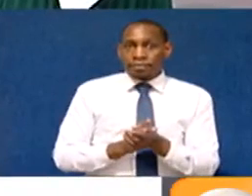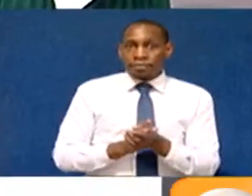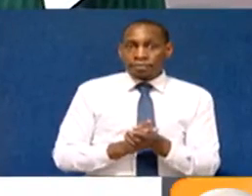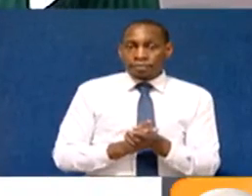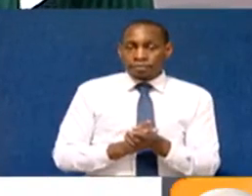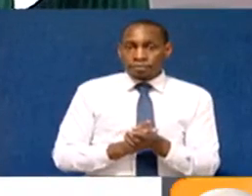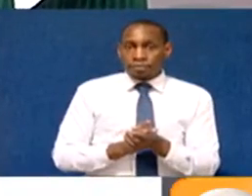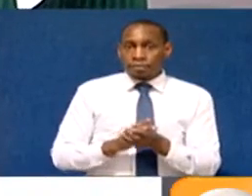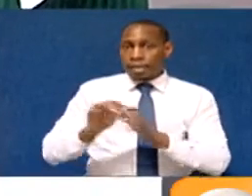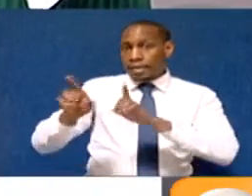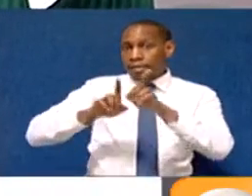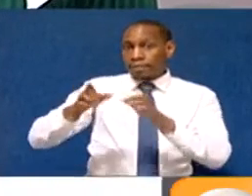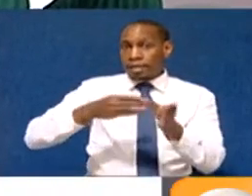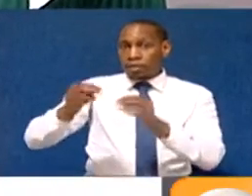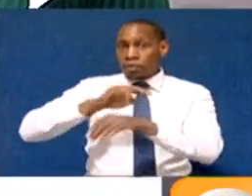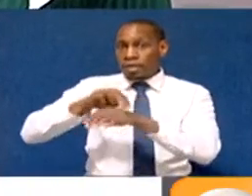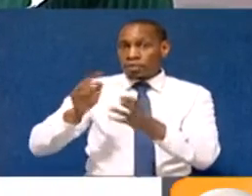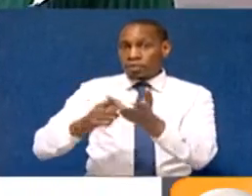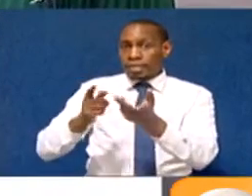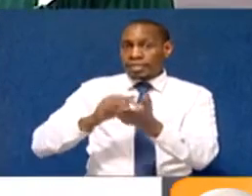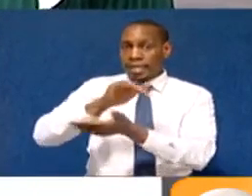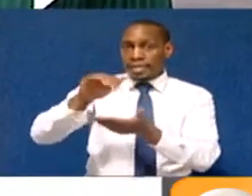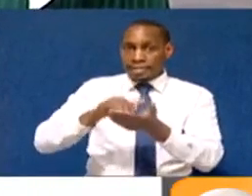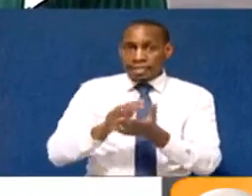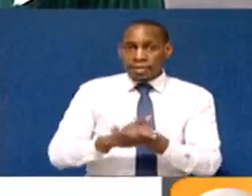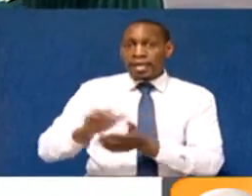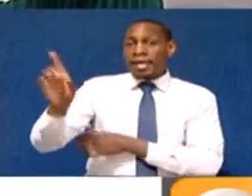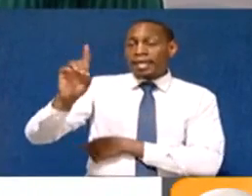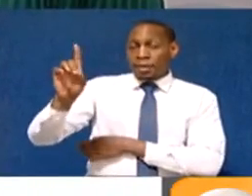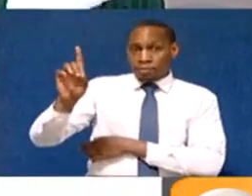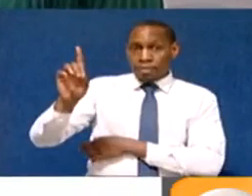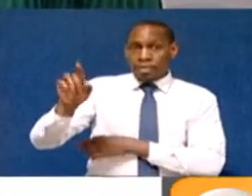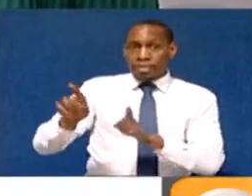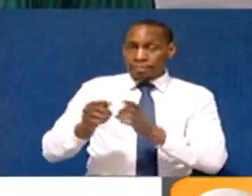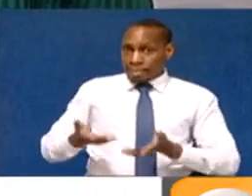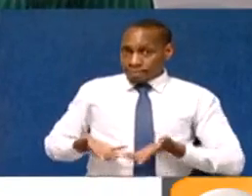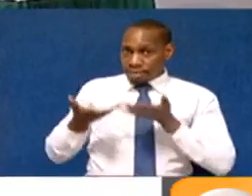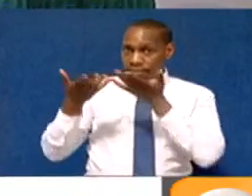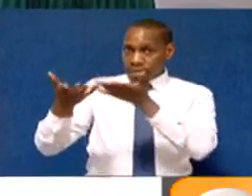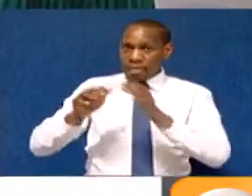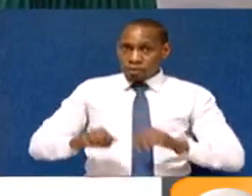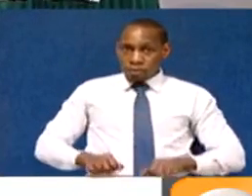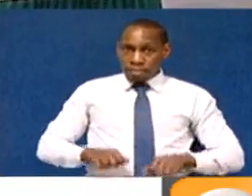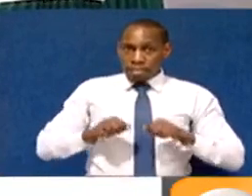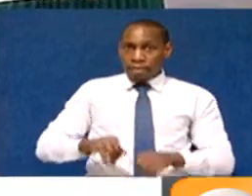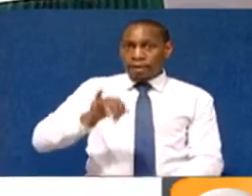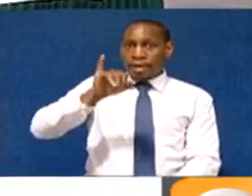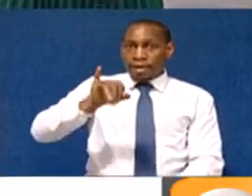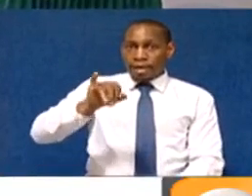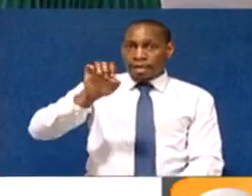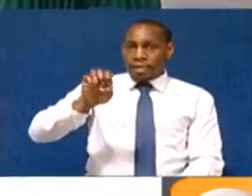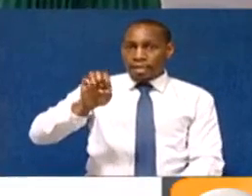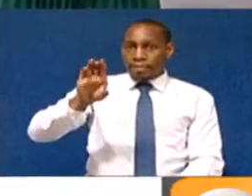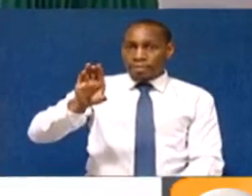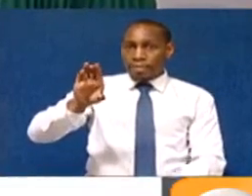either long or short journey to the National Tallying Center in Nairobi and delivers them to the chair of the IEBC,